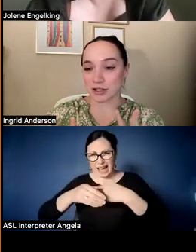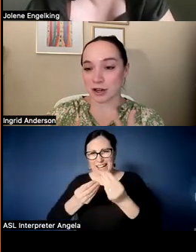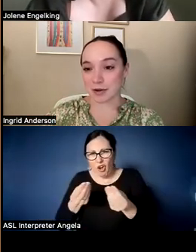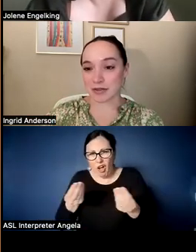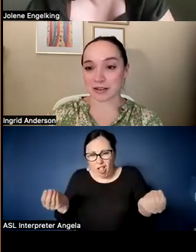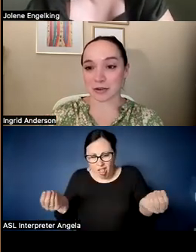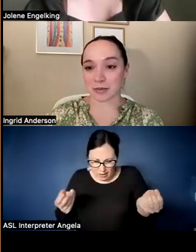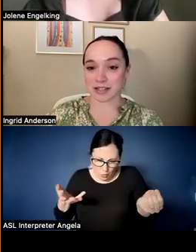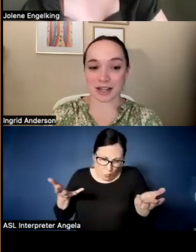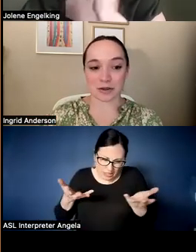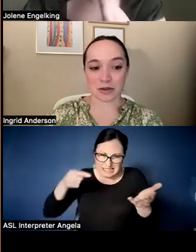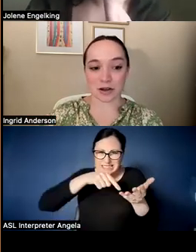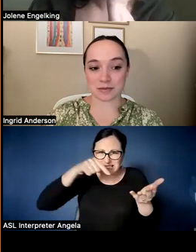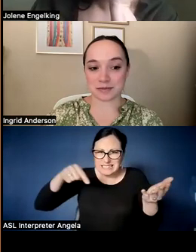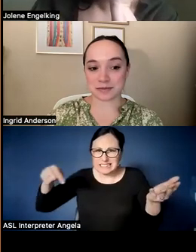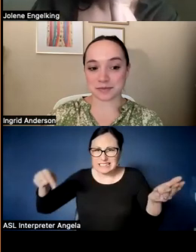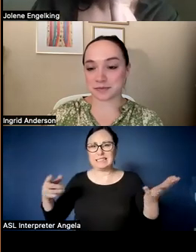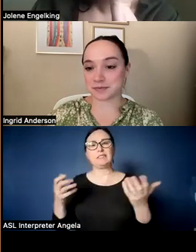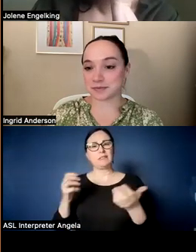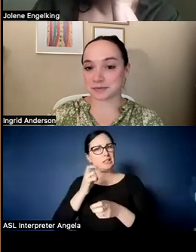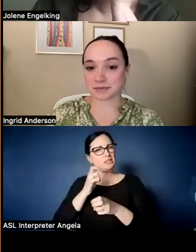that we can talk about that a little bit today with you all.